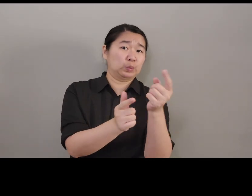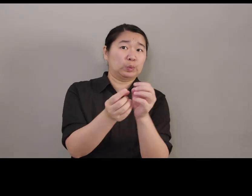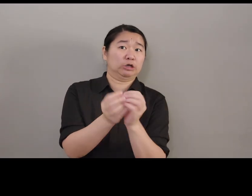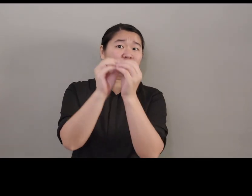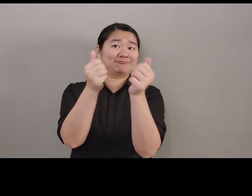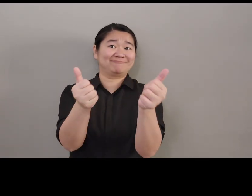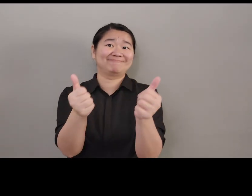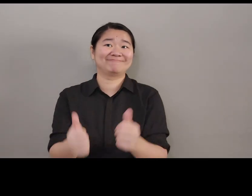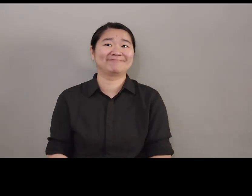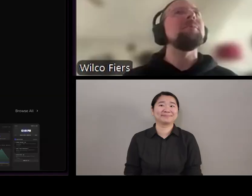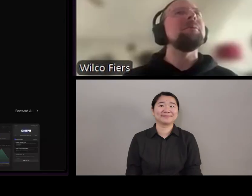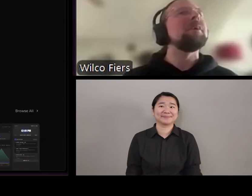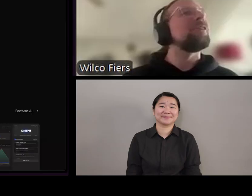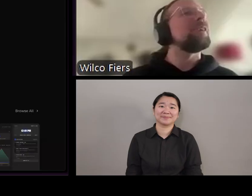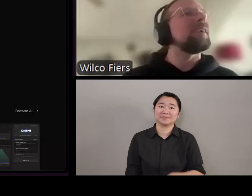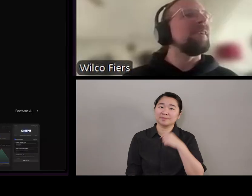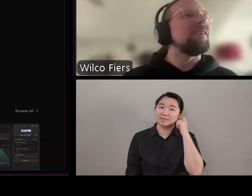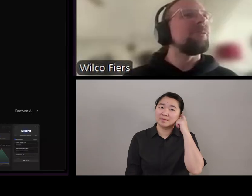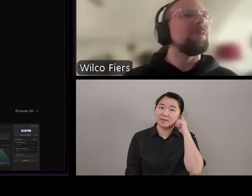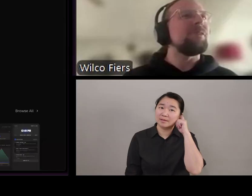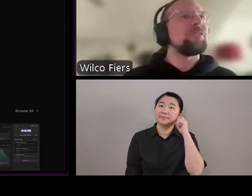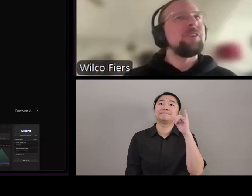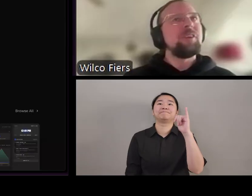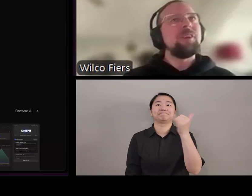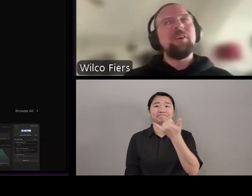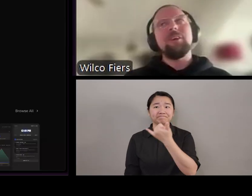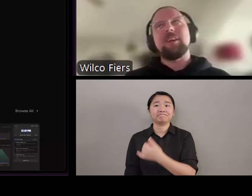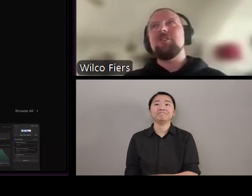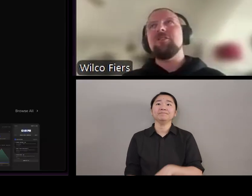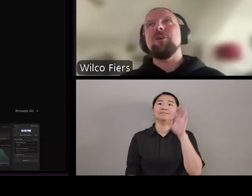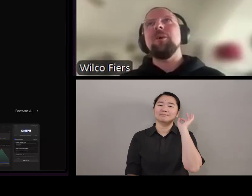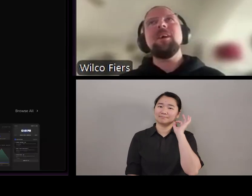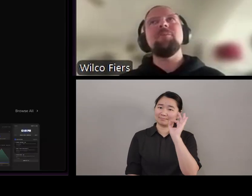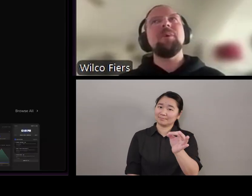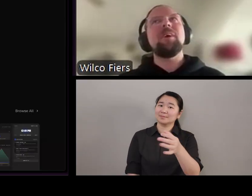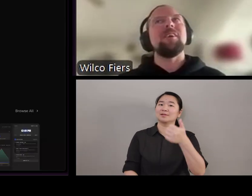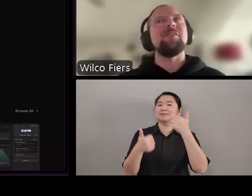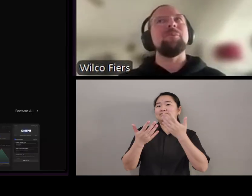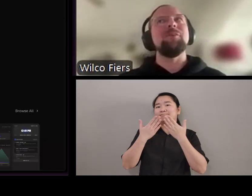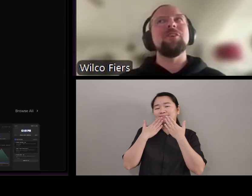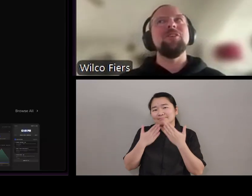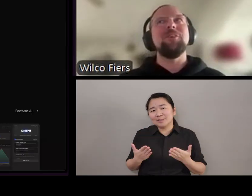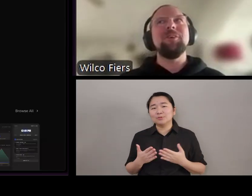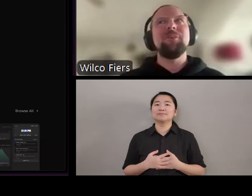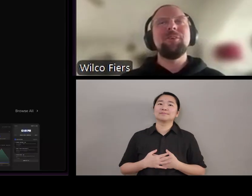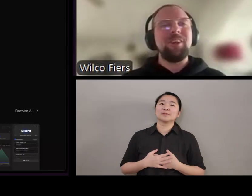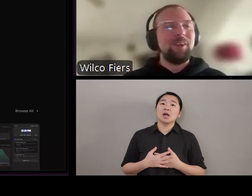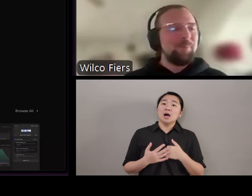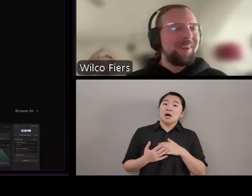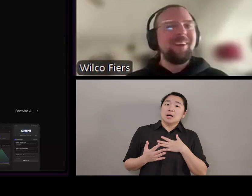away. Much appreciated. Let me make sure I can dismiss this. Okay, so I love that previous session, don't